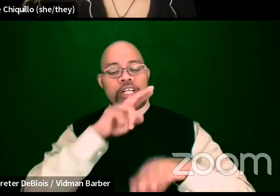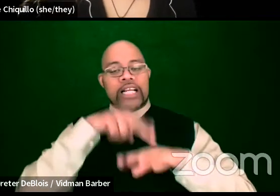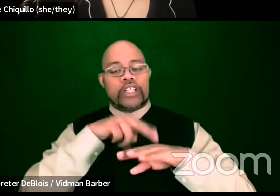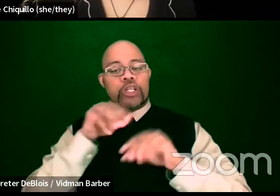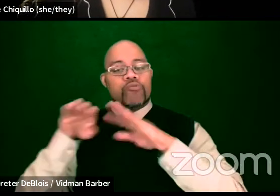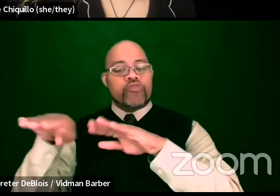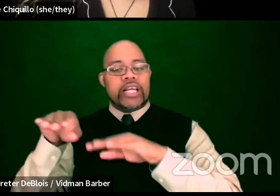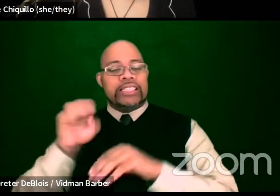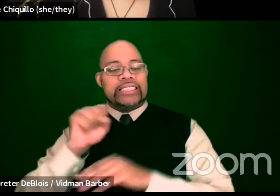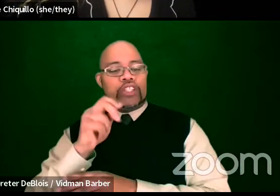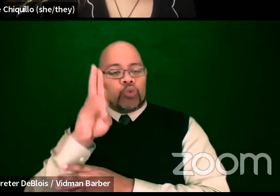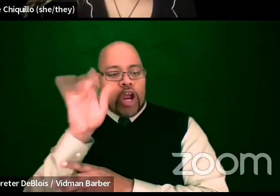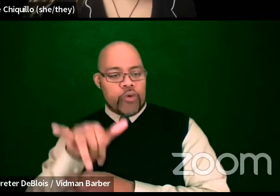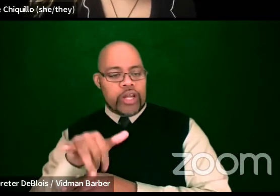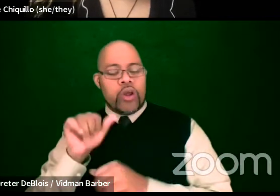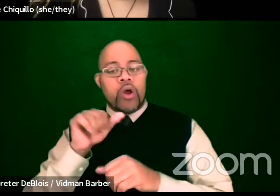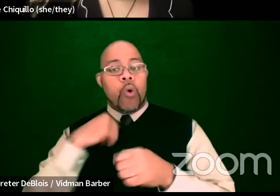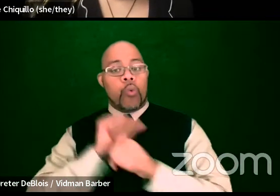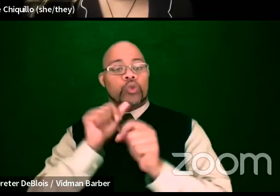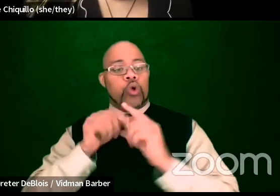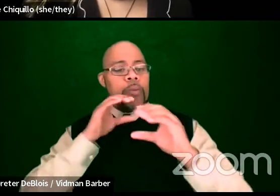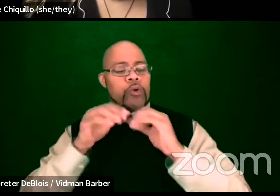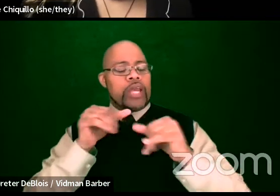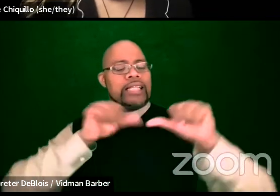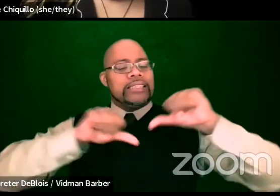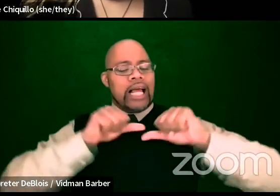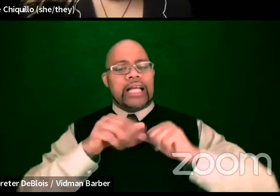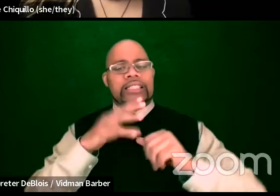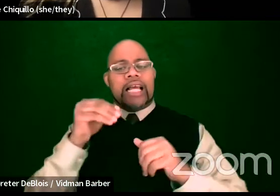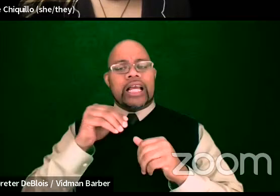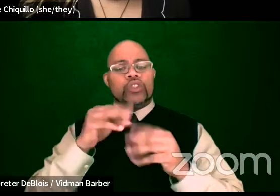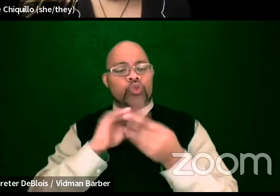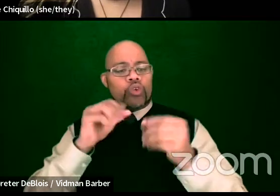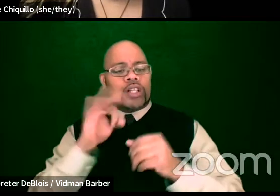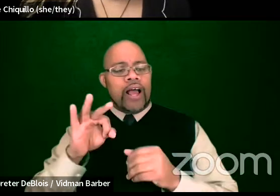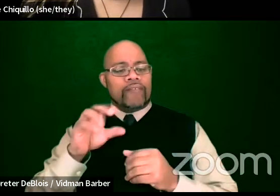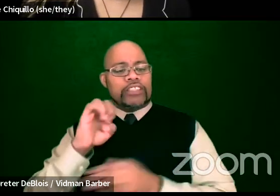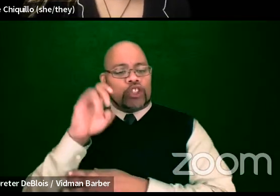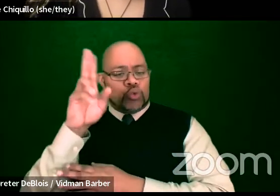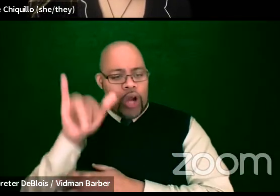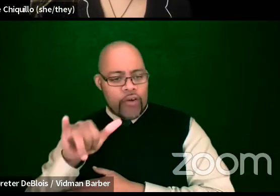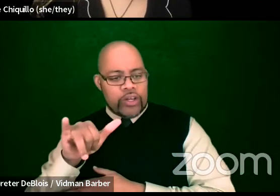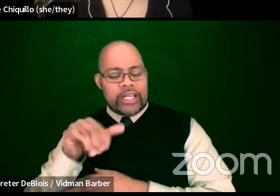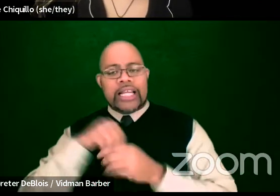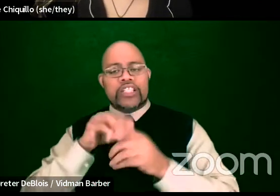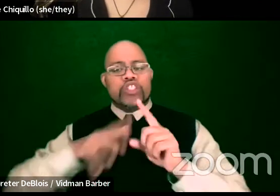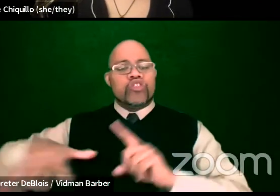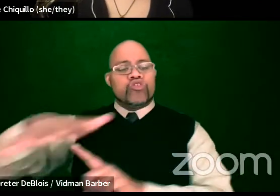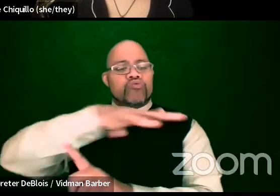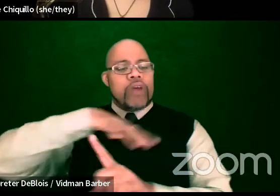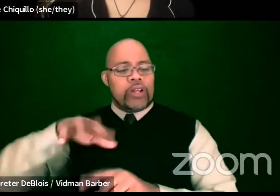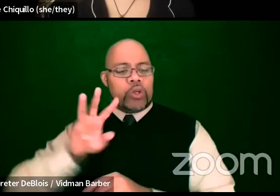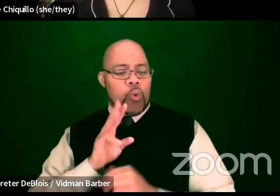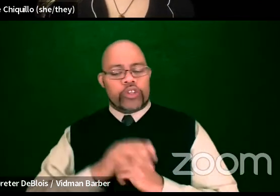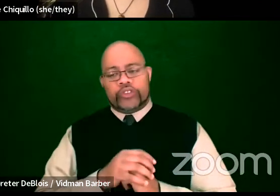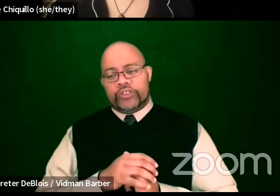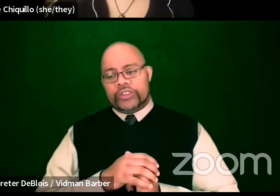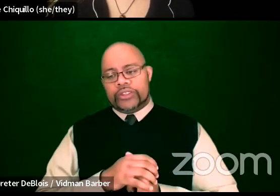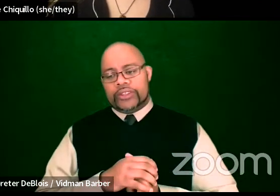Marine Sanctuary. I work to communicate the science and the stories of the sanctuary and its surrounding waters.